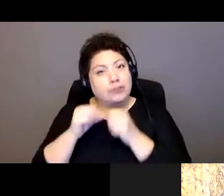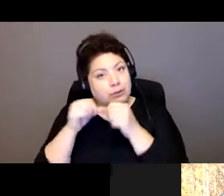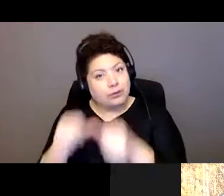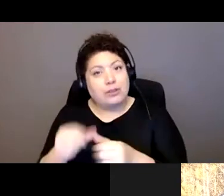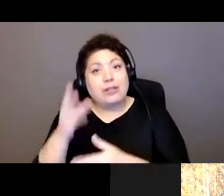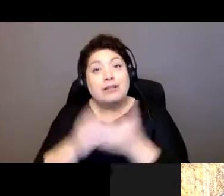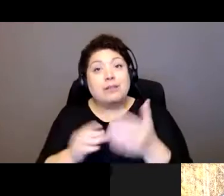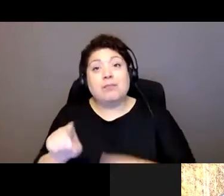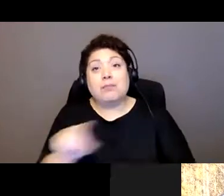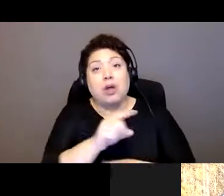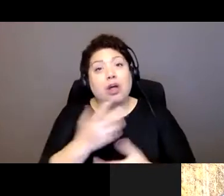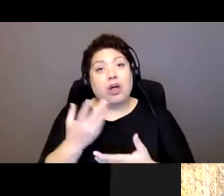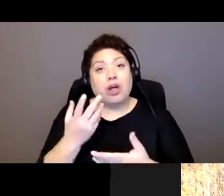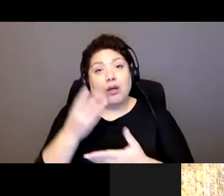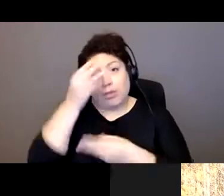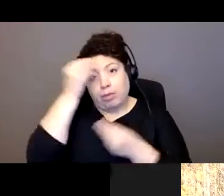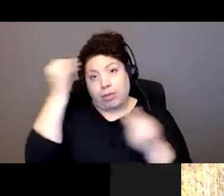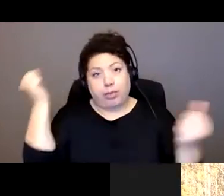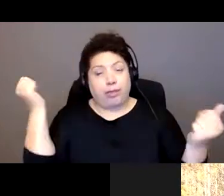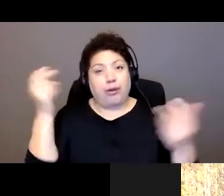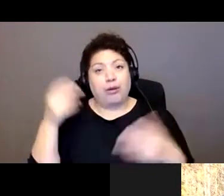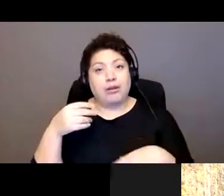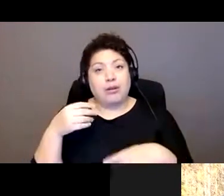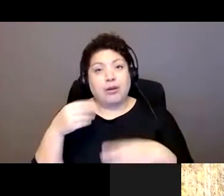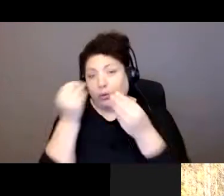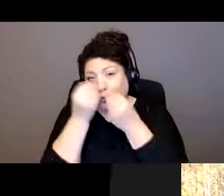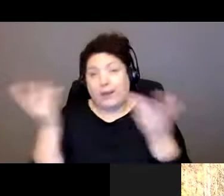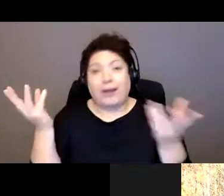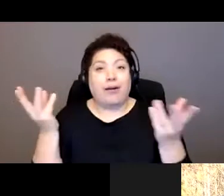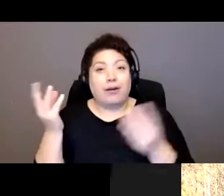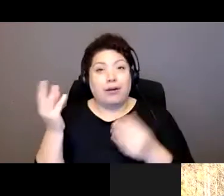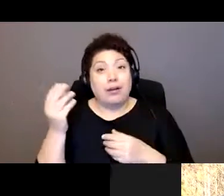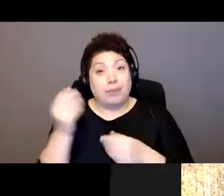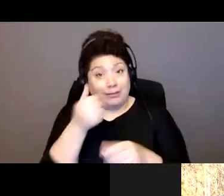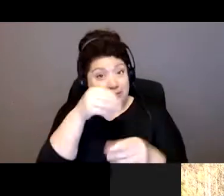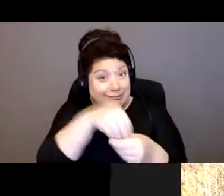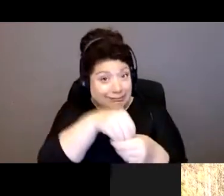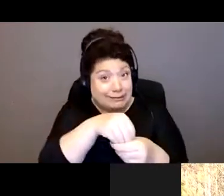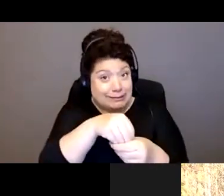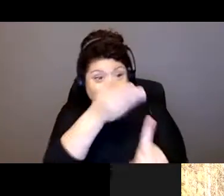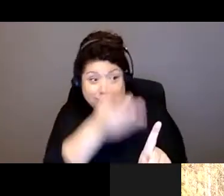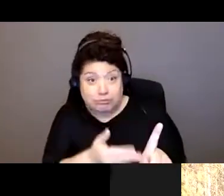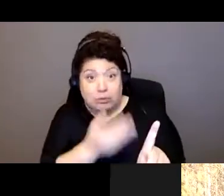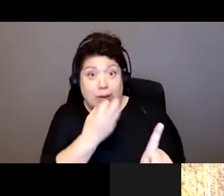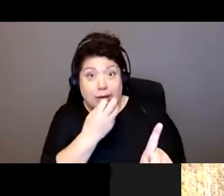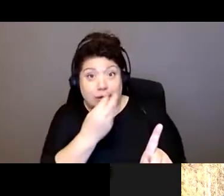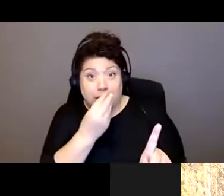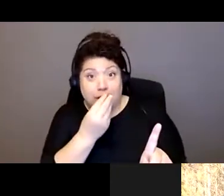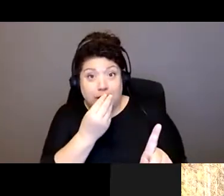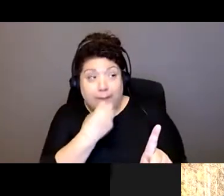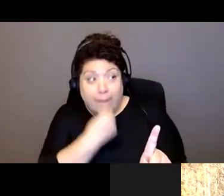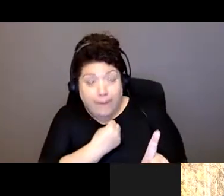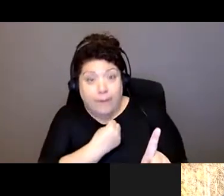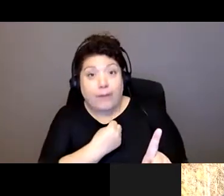already losing that. They don't care anymore. I don't know if they do care, but it's just the way, that's what it looks like in